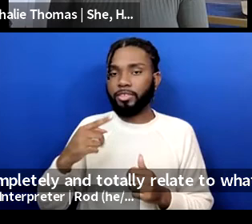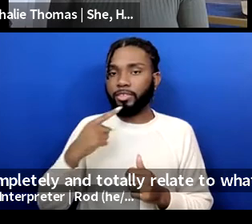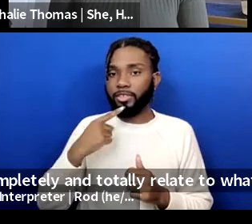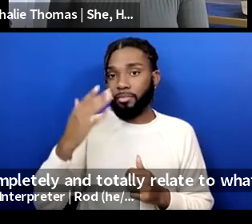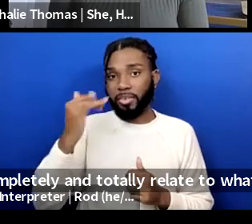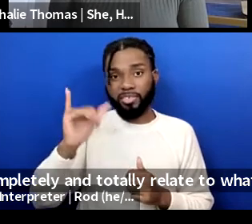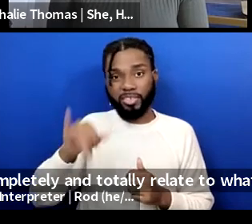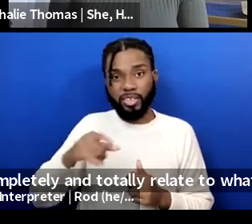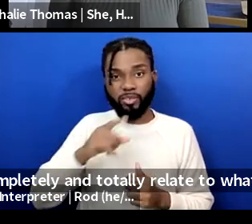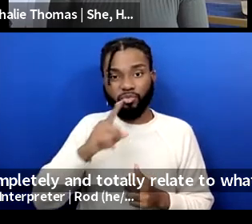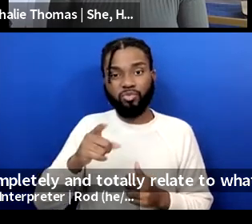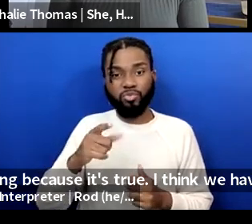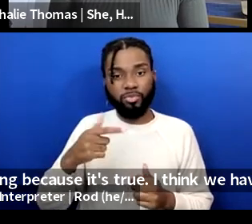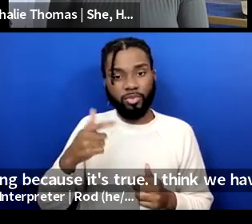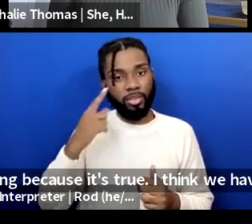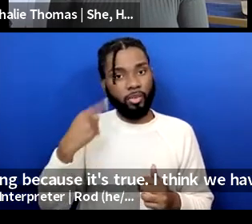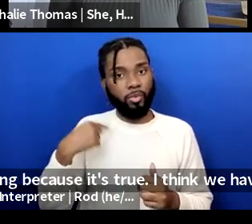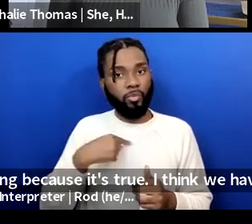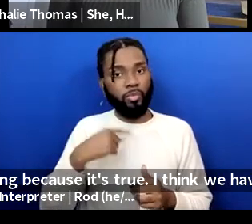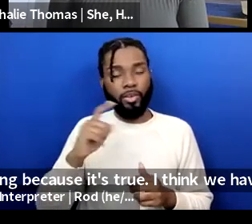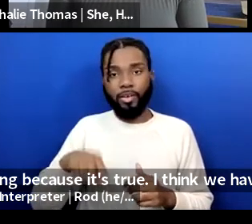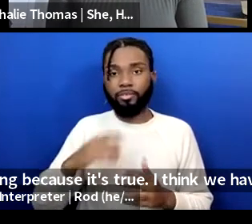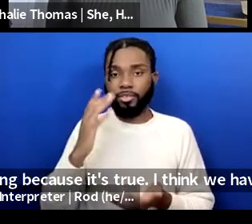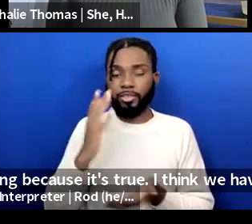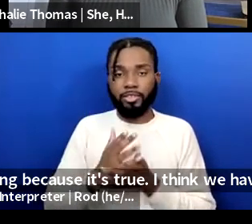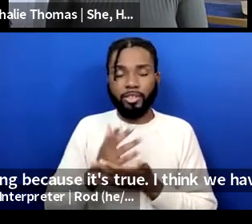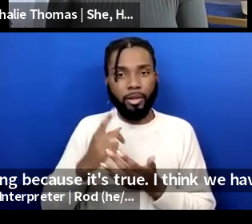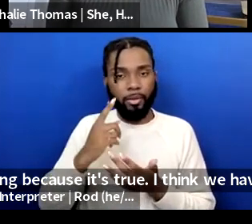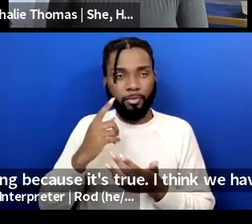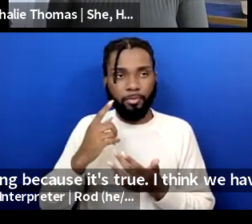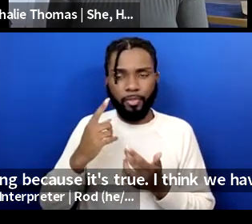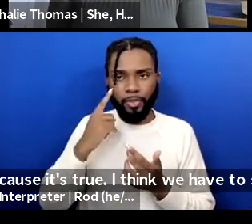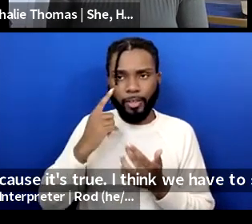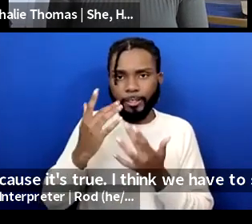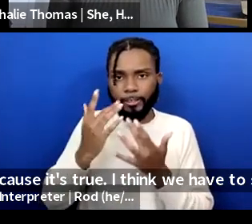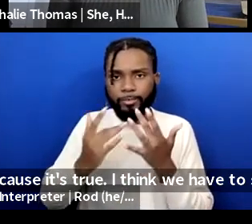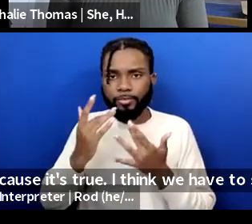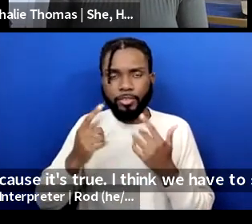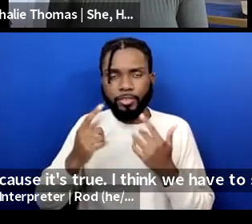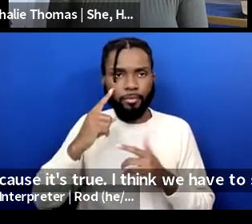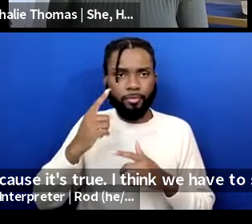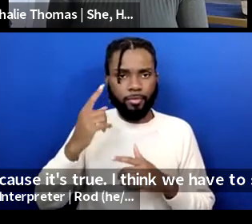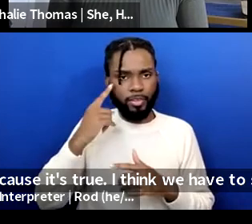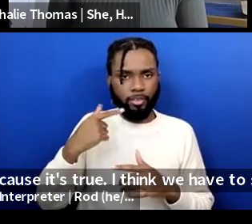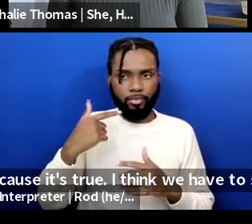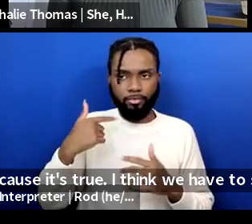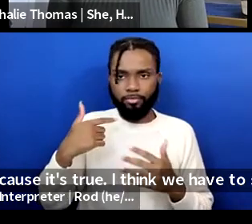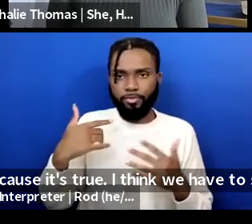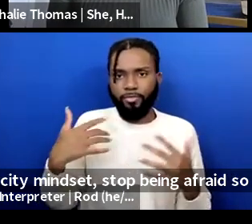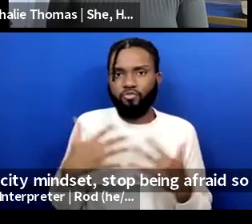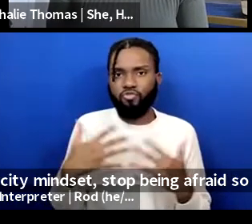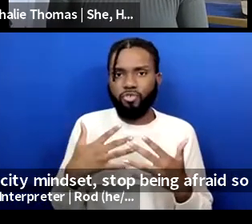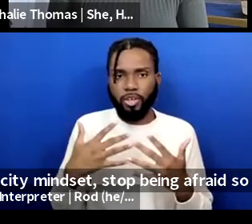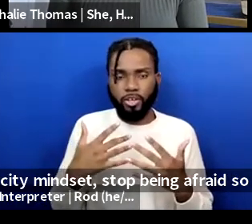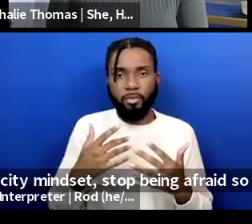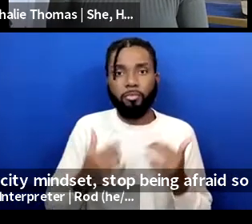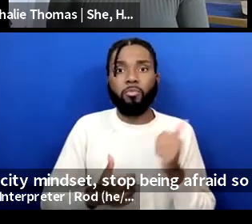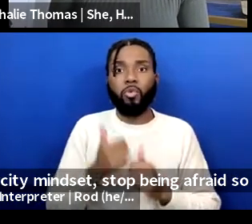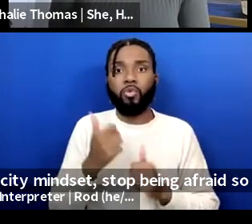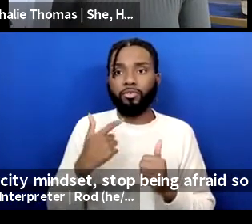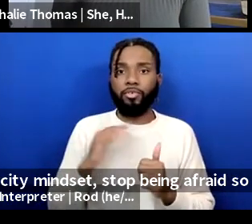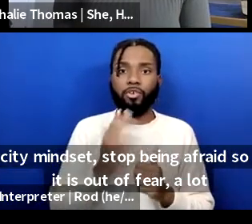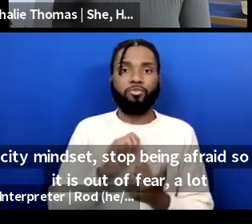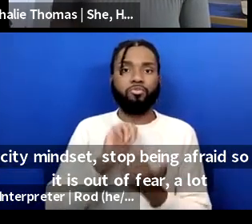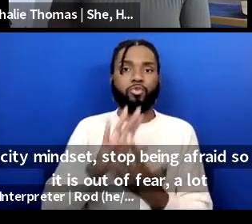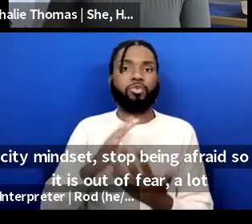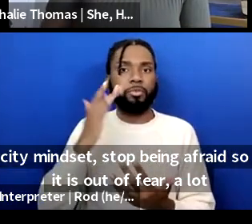I think we have to stop being in the scarcity mindset, stop being afraid. So it's a lot of it is out of fear. A lot of it is out